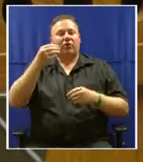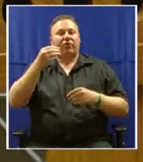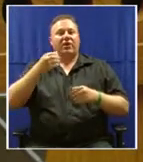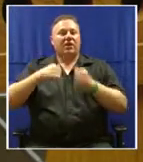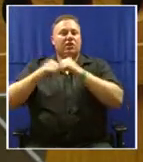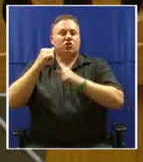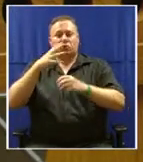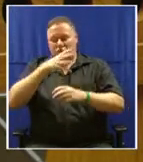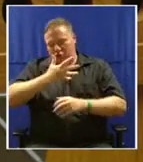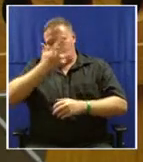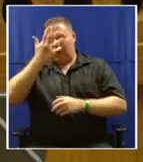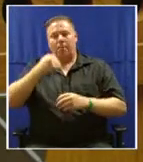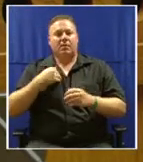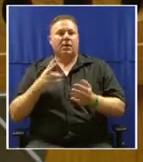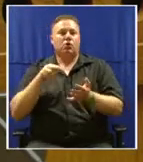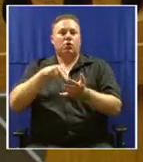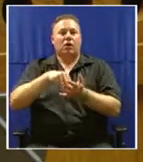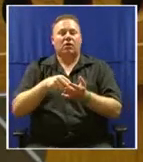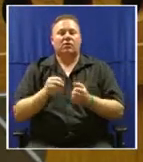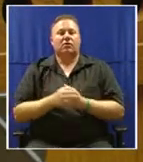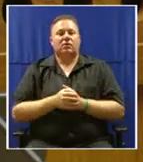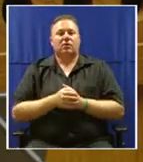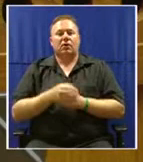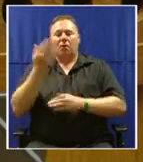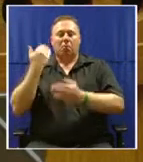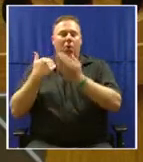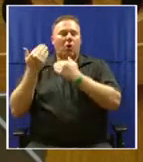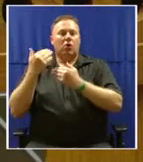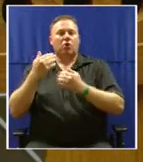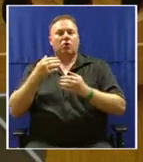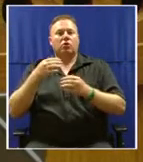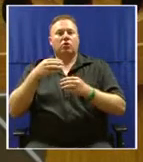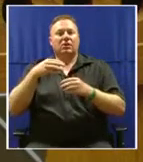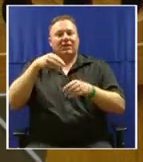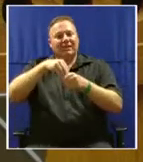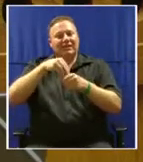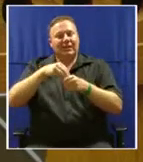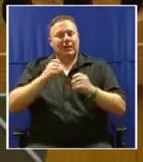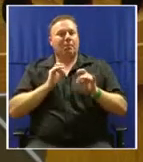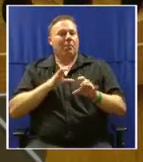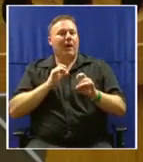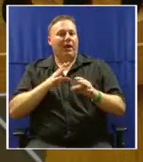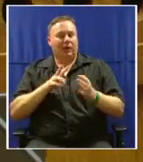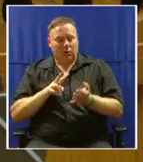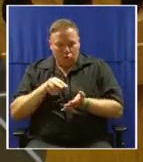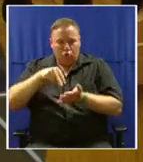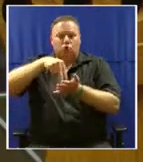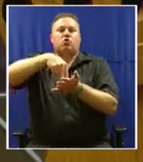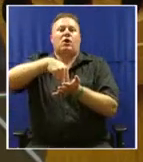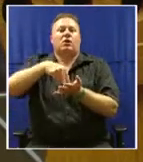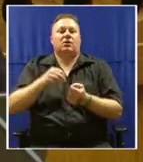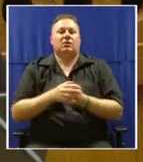past that's rooted in pain, I rise. I'm a black ocean,